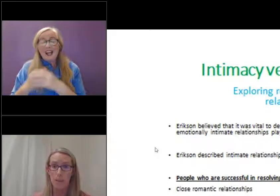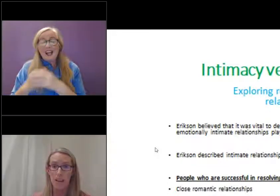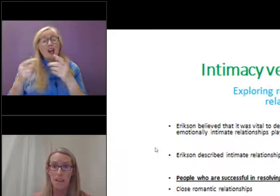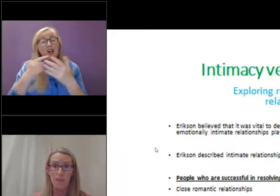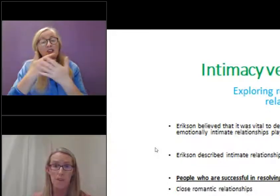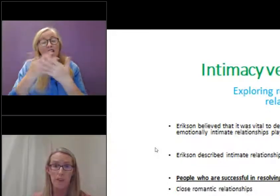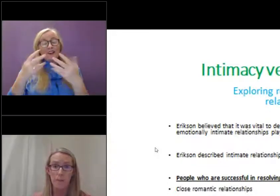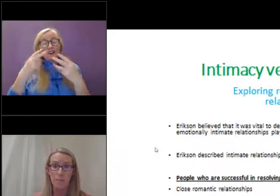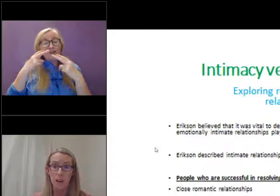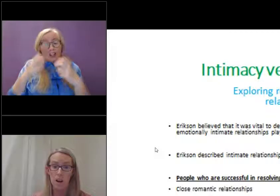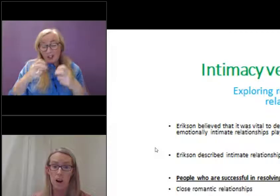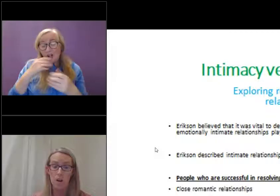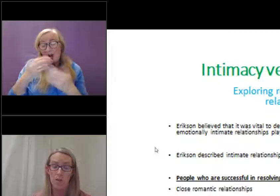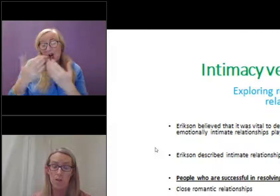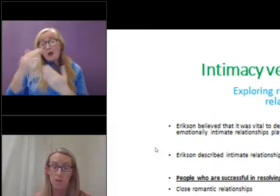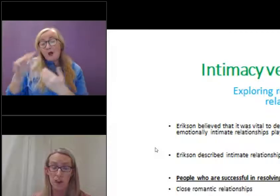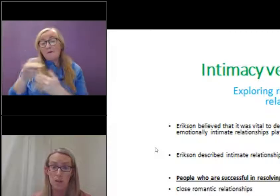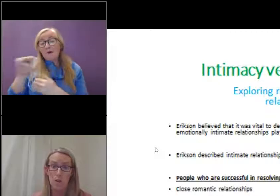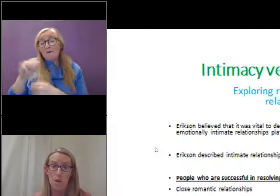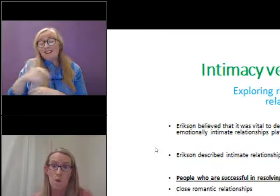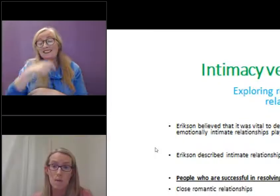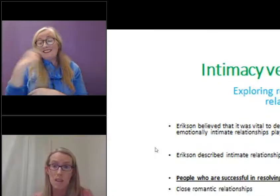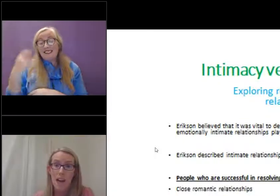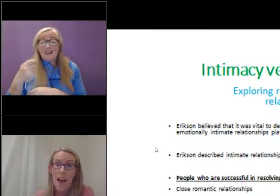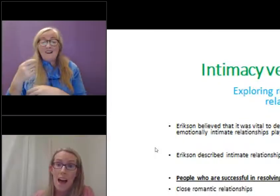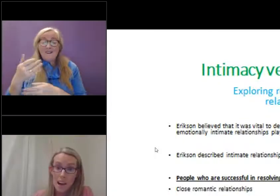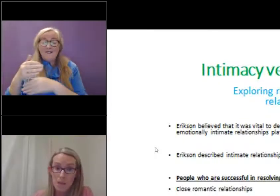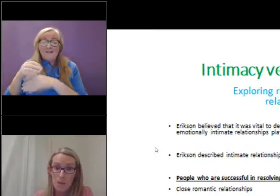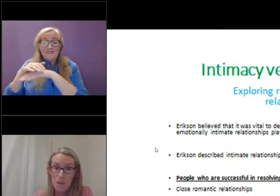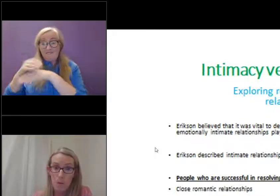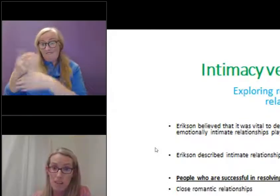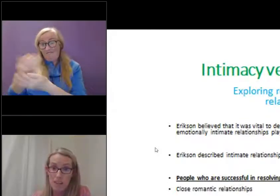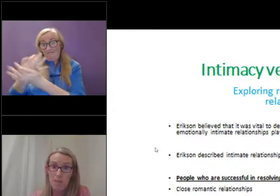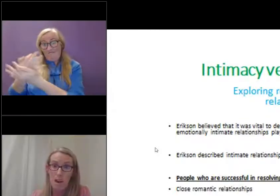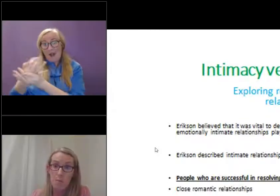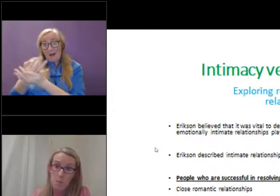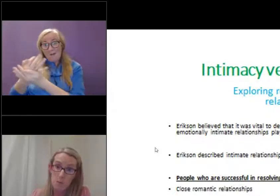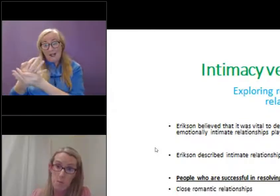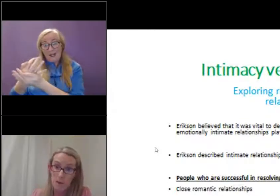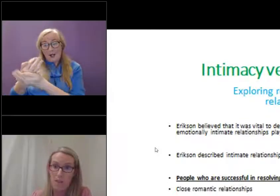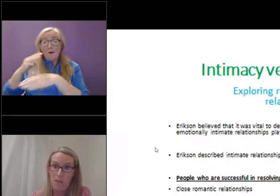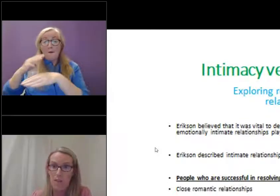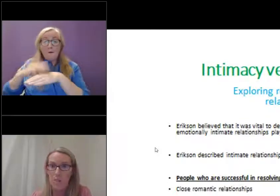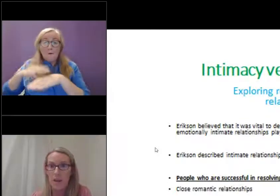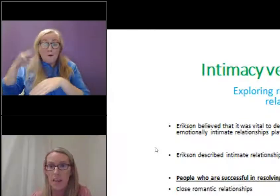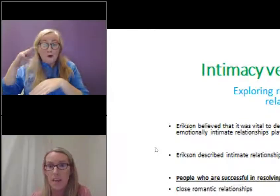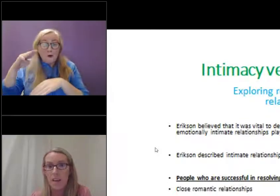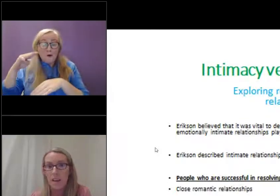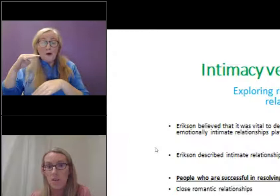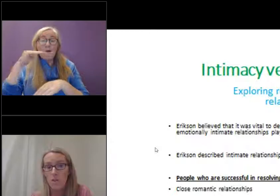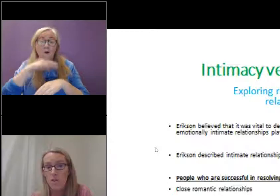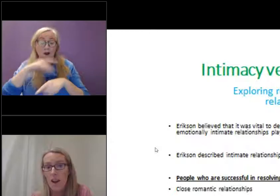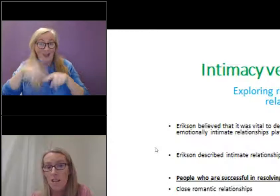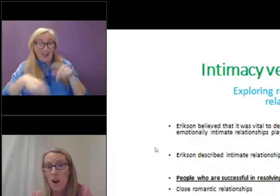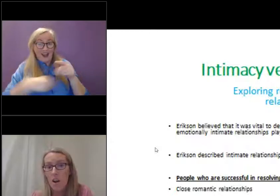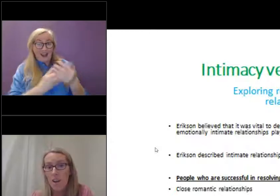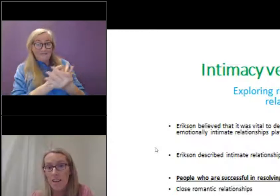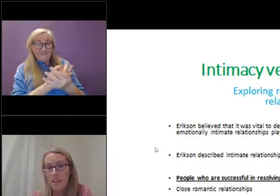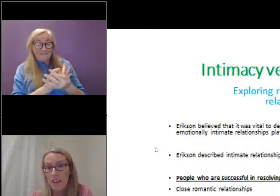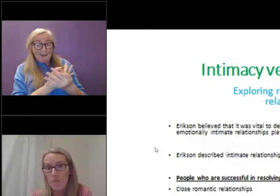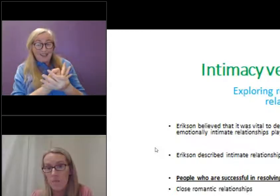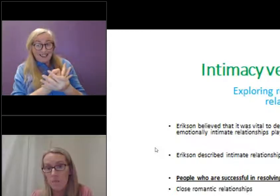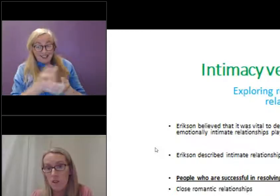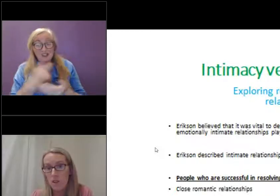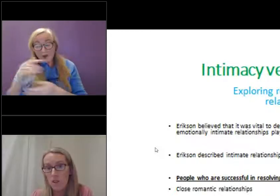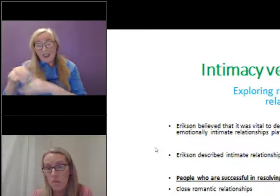young people would have said that their family or their friends are almost as important, if not more important, than their family. So their friends are